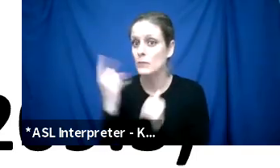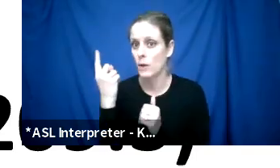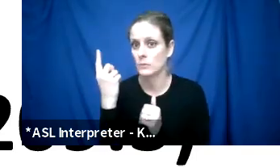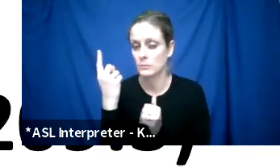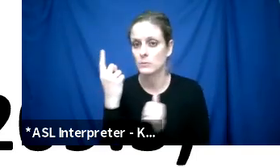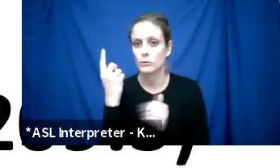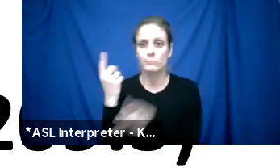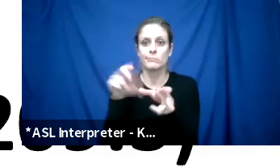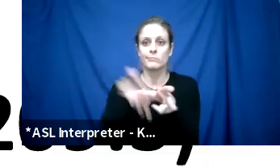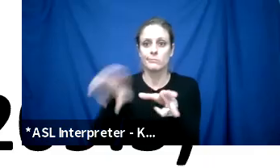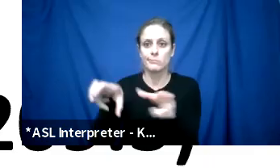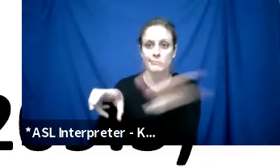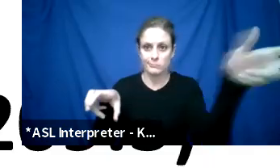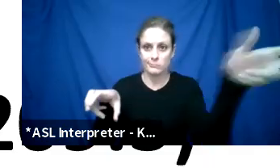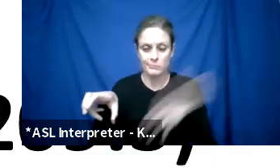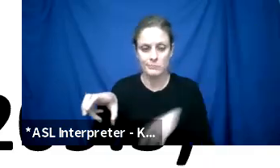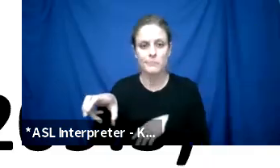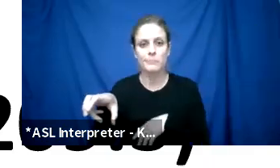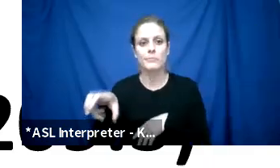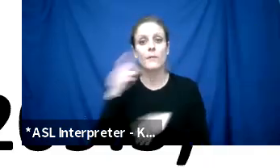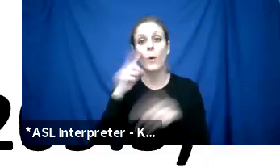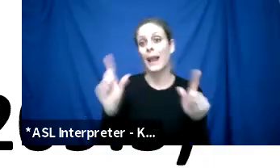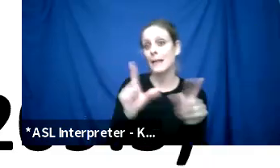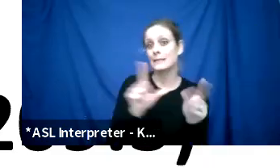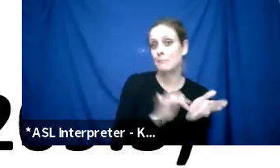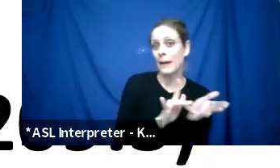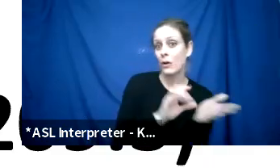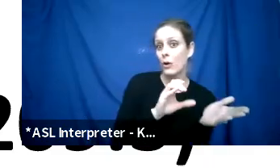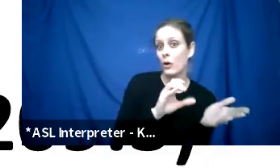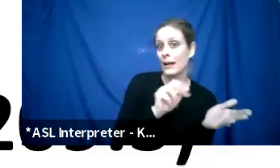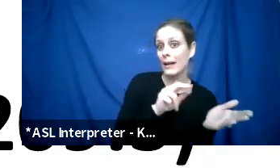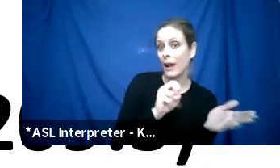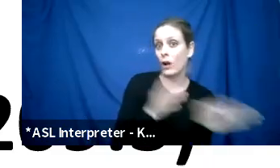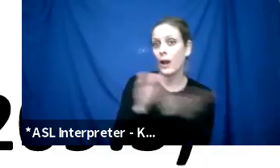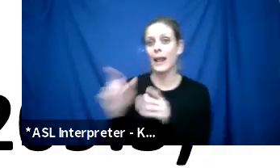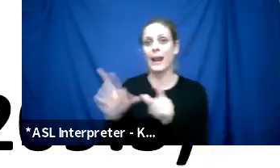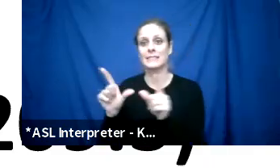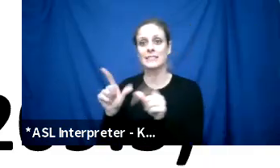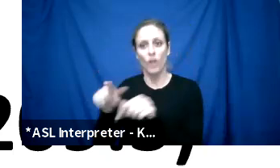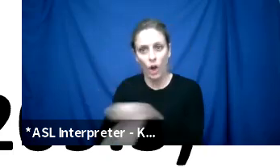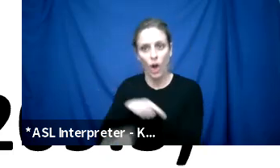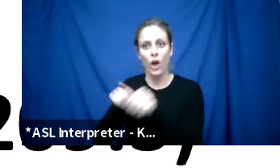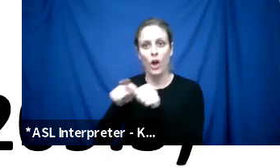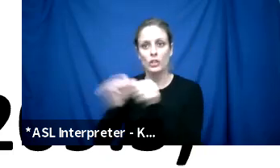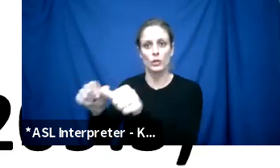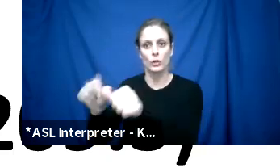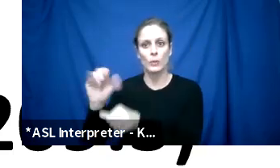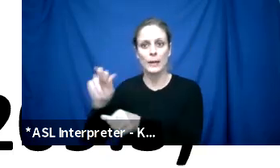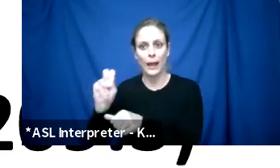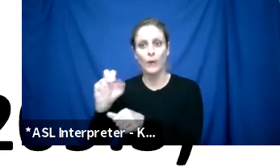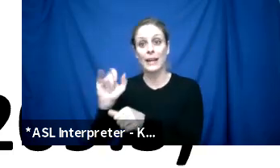the accessible entrance to a licensed medical care and a licensed long-term care facility where the period of